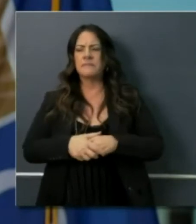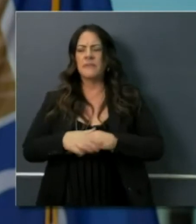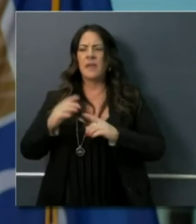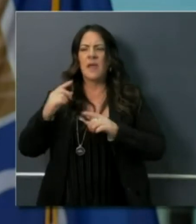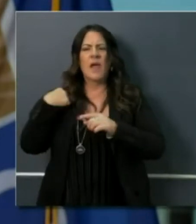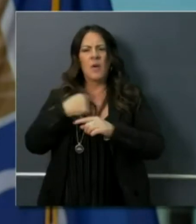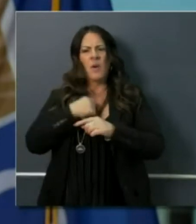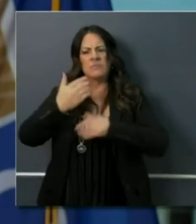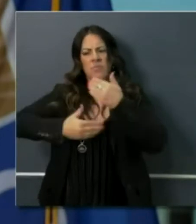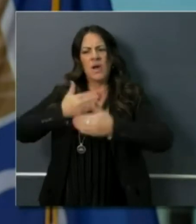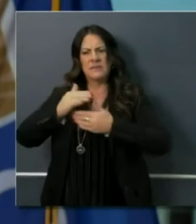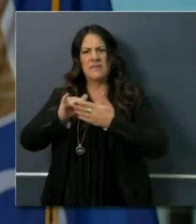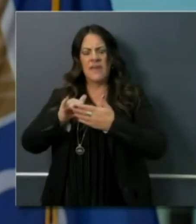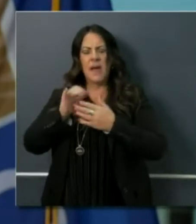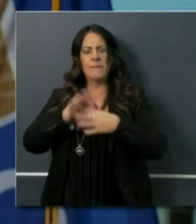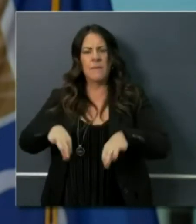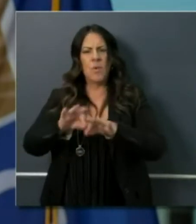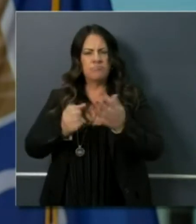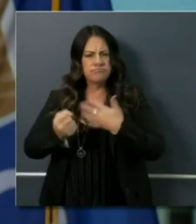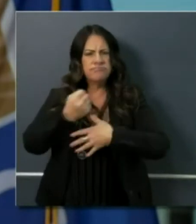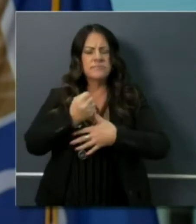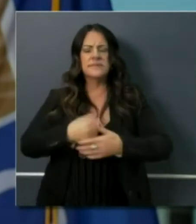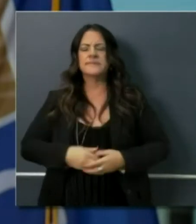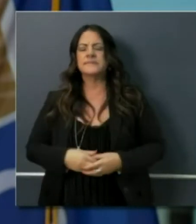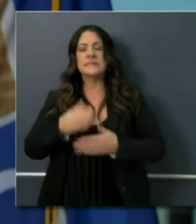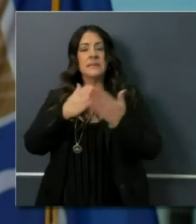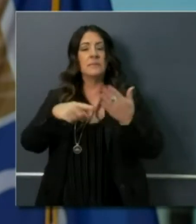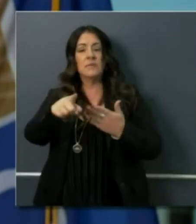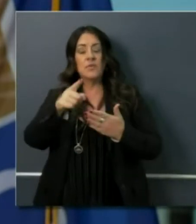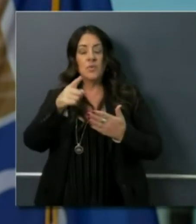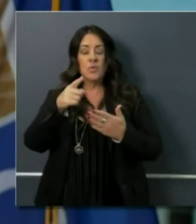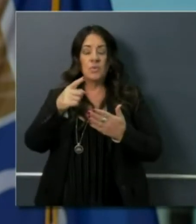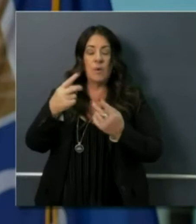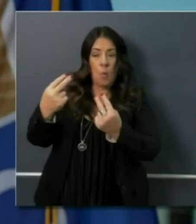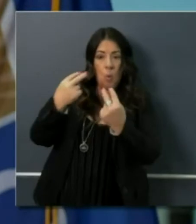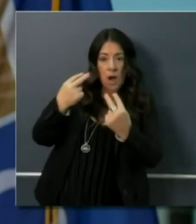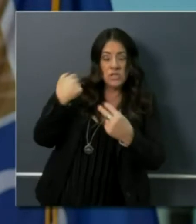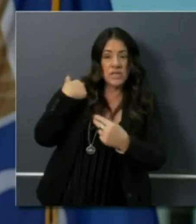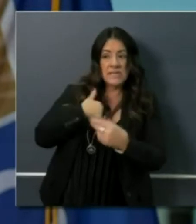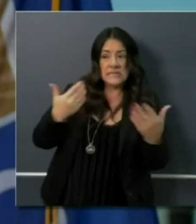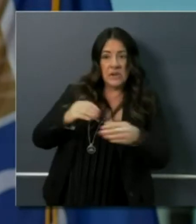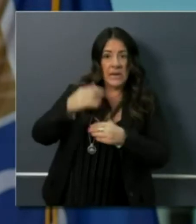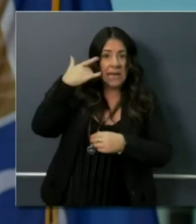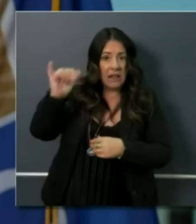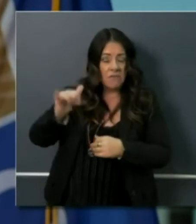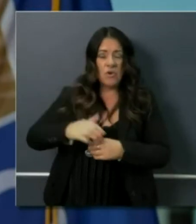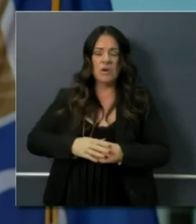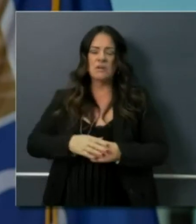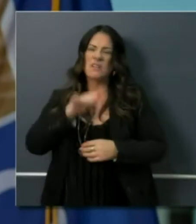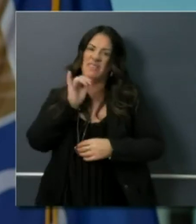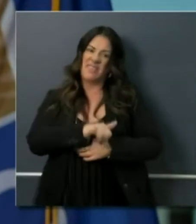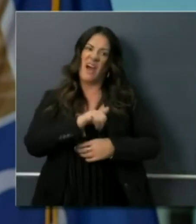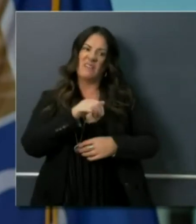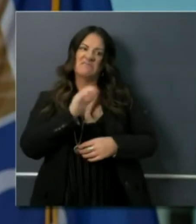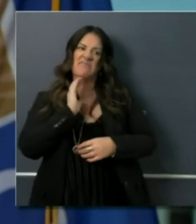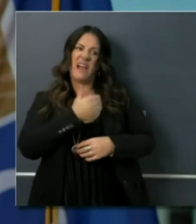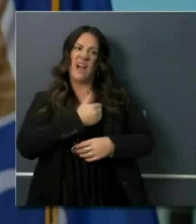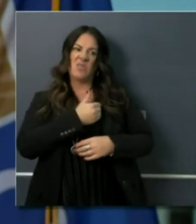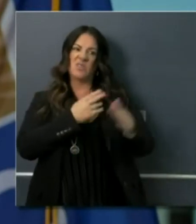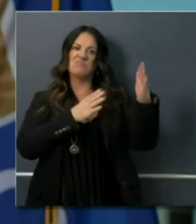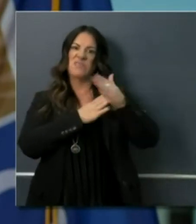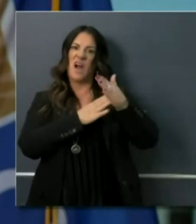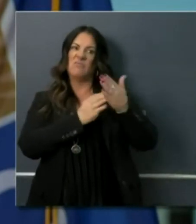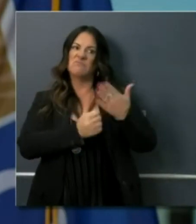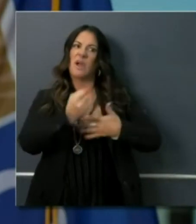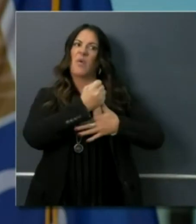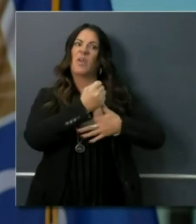years. As some of you who have followed the state of California and some of our efforts, this is one of the top priorities for this state,